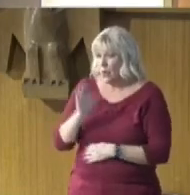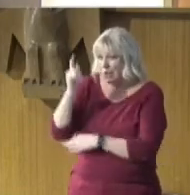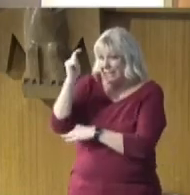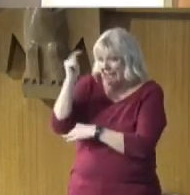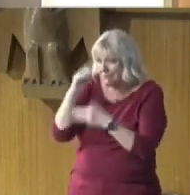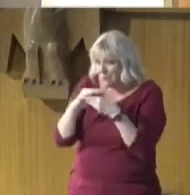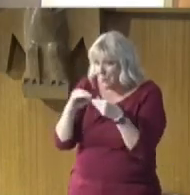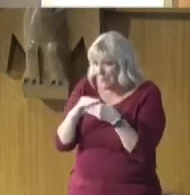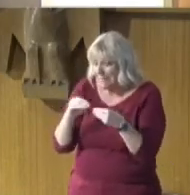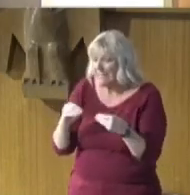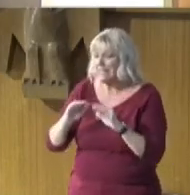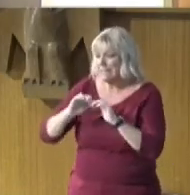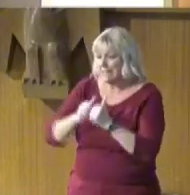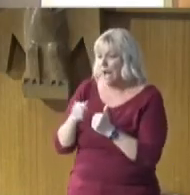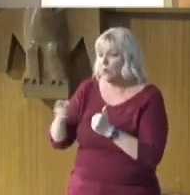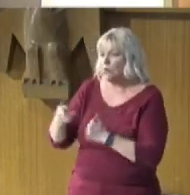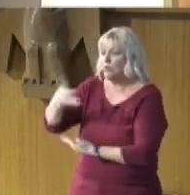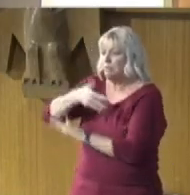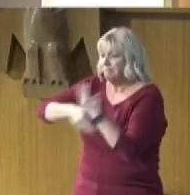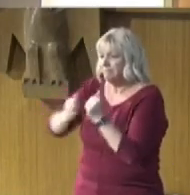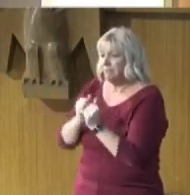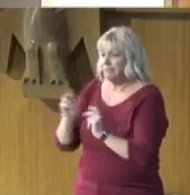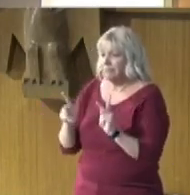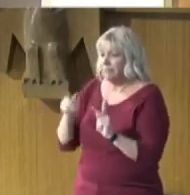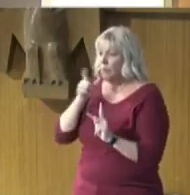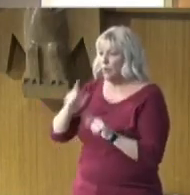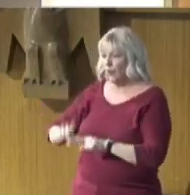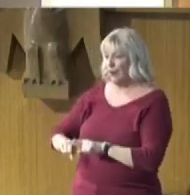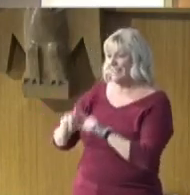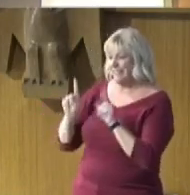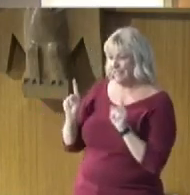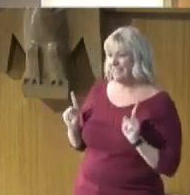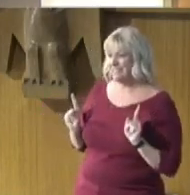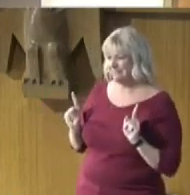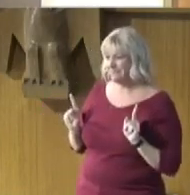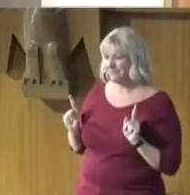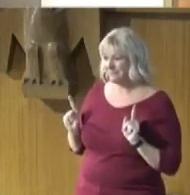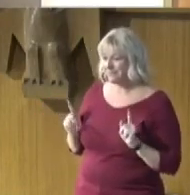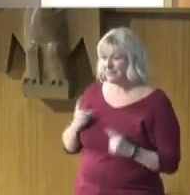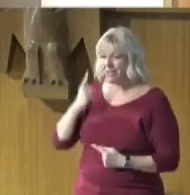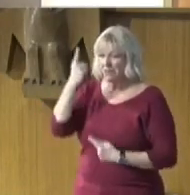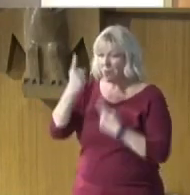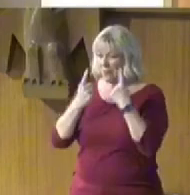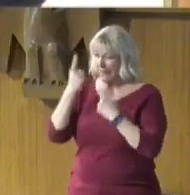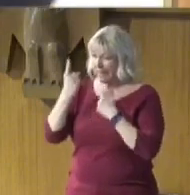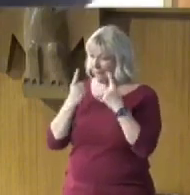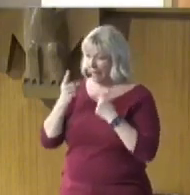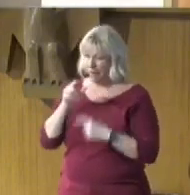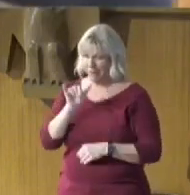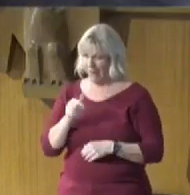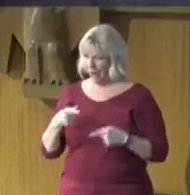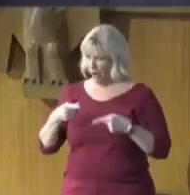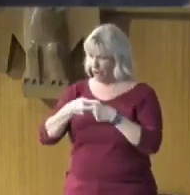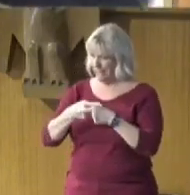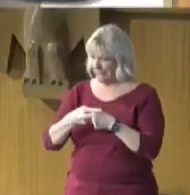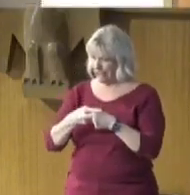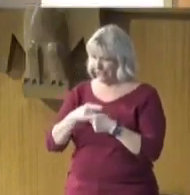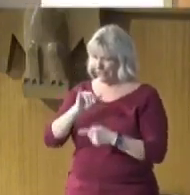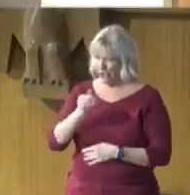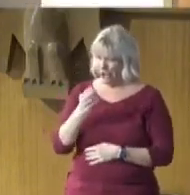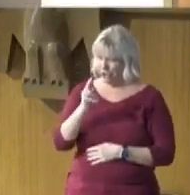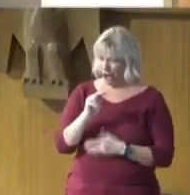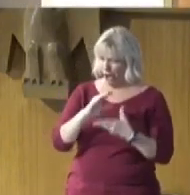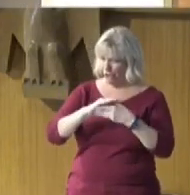you. So, when you think about the contradiction between the stories of John